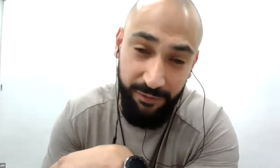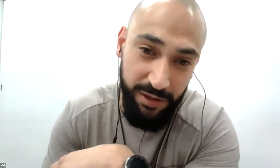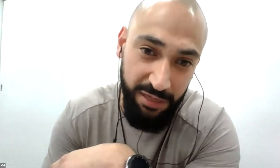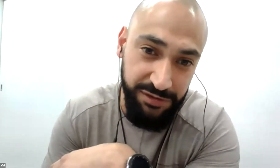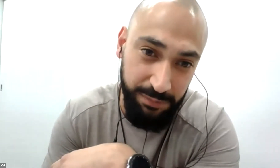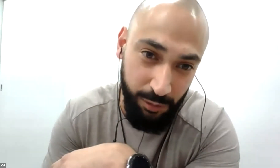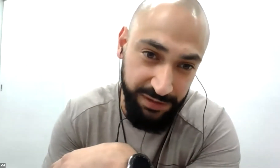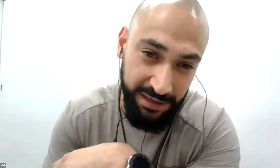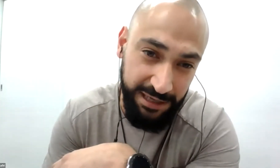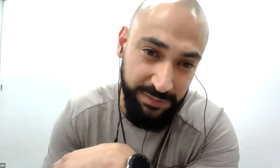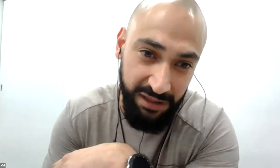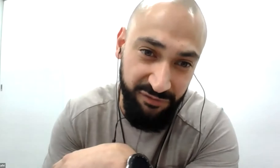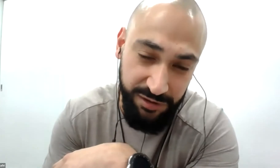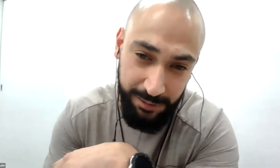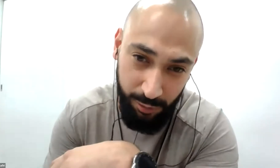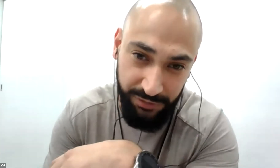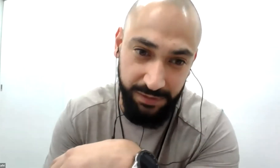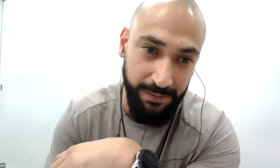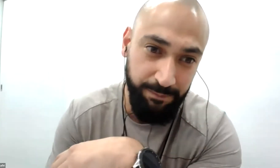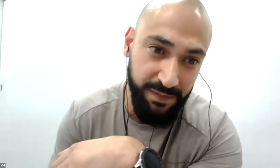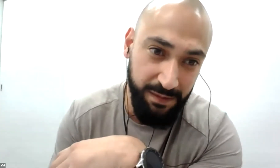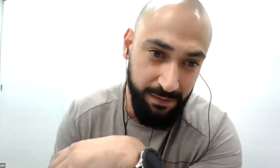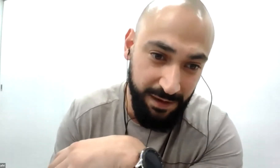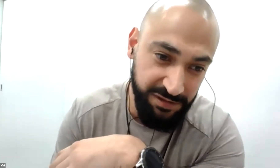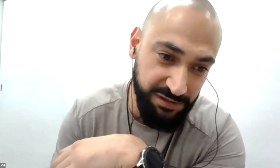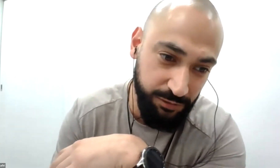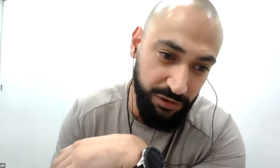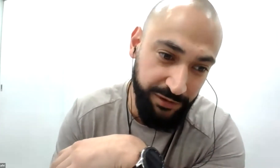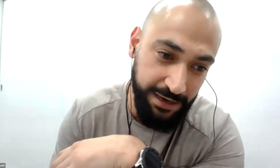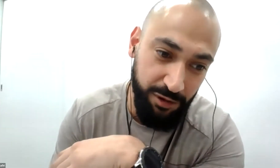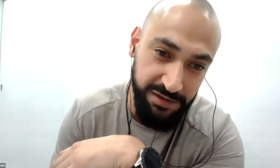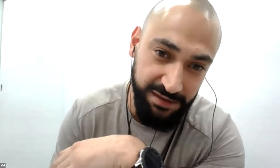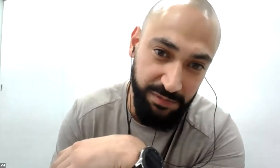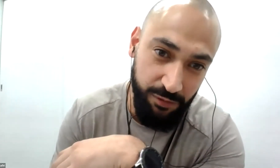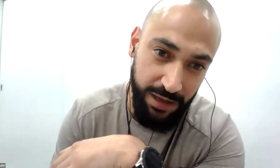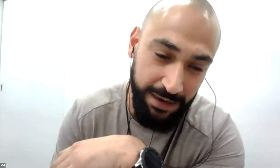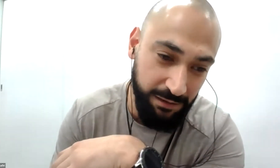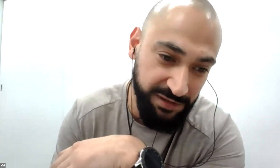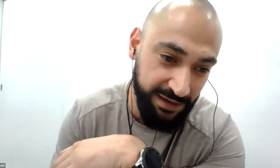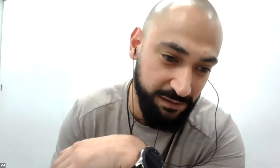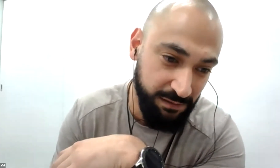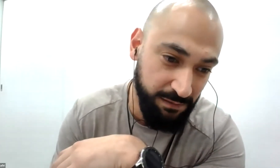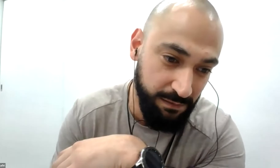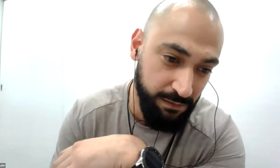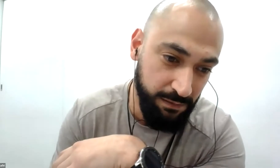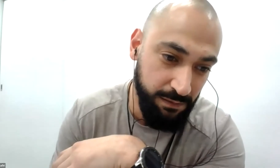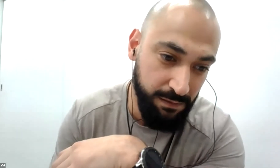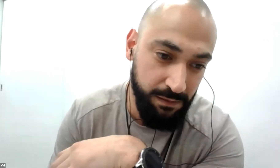and further other supports and looking to other further supports. Is this still a 3-day process before they make contact?